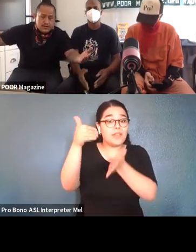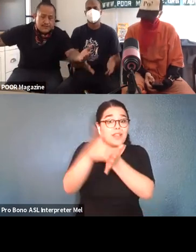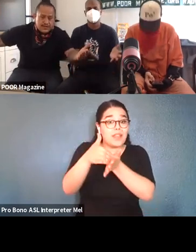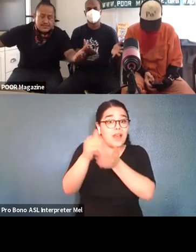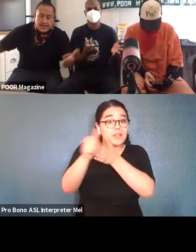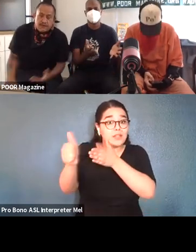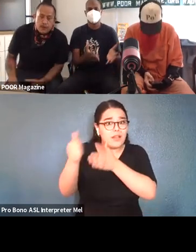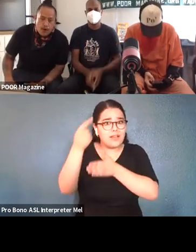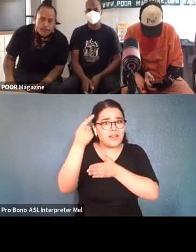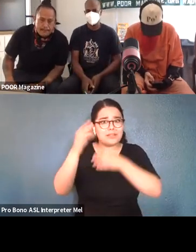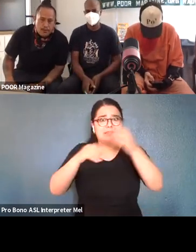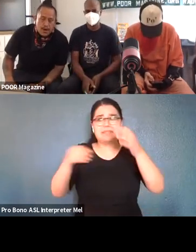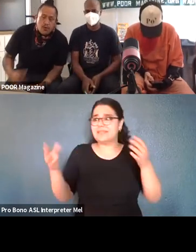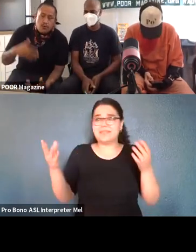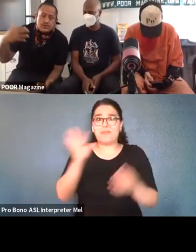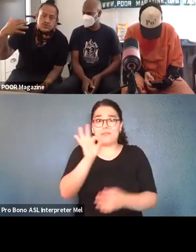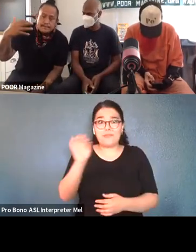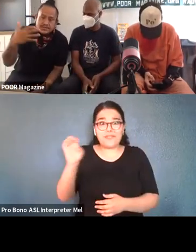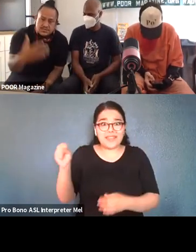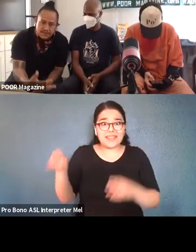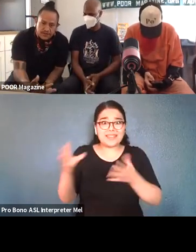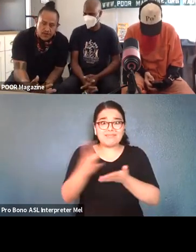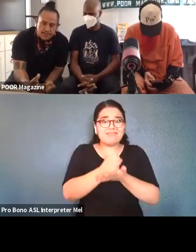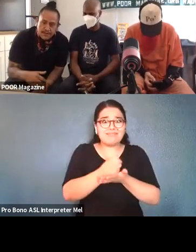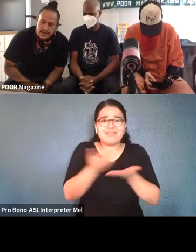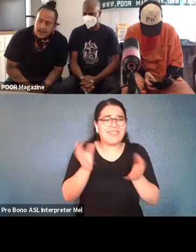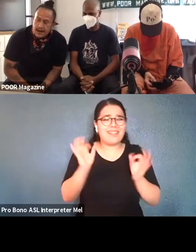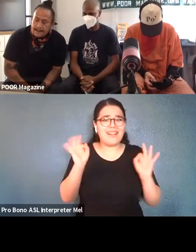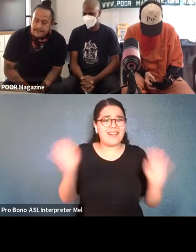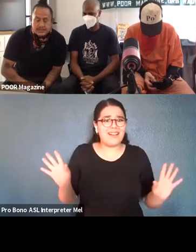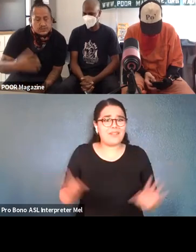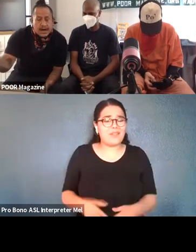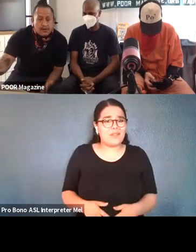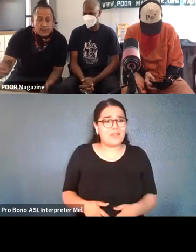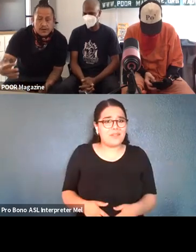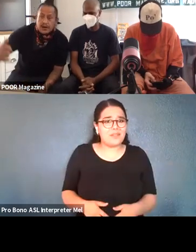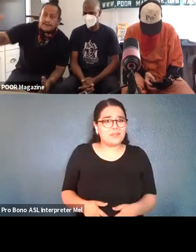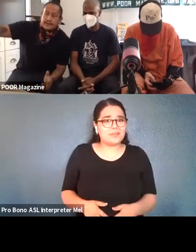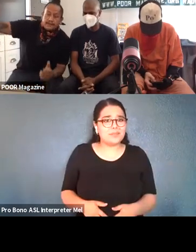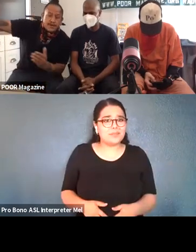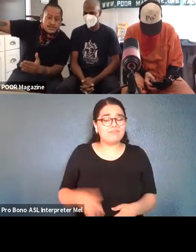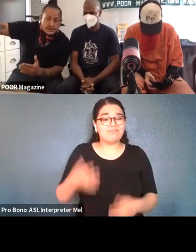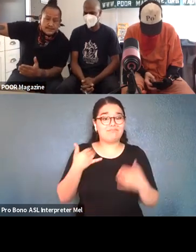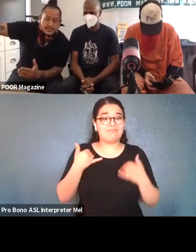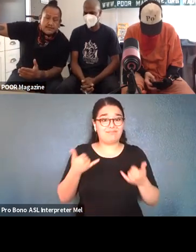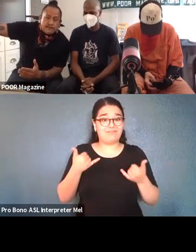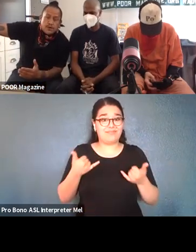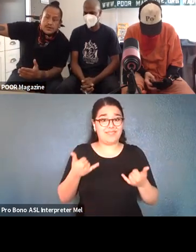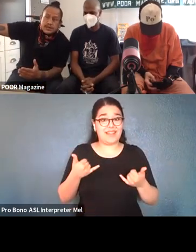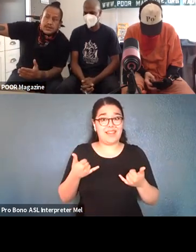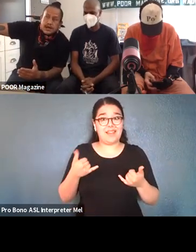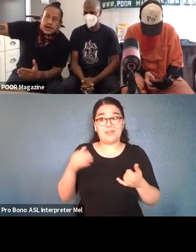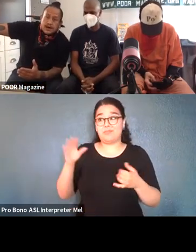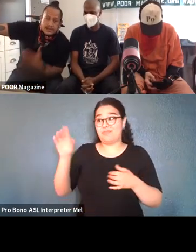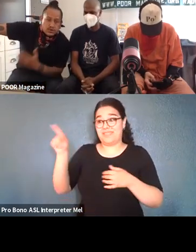for all these fees for poor people who we just want to be self-determined. And so now we're at the mercy of City of